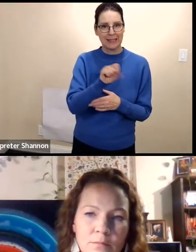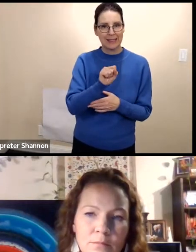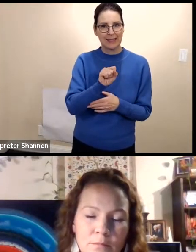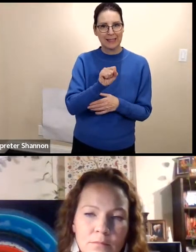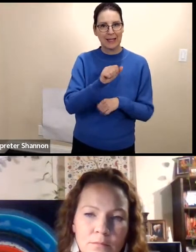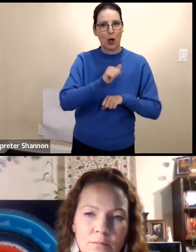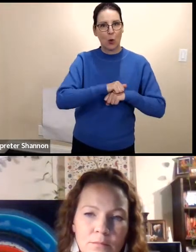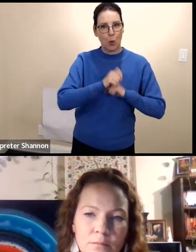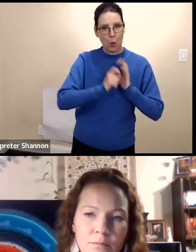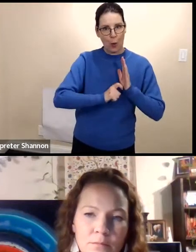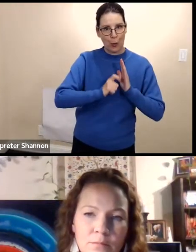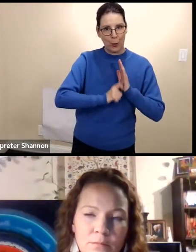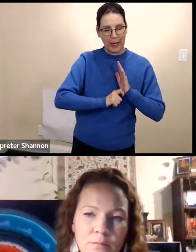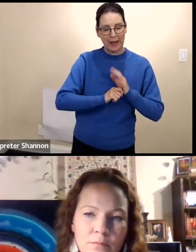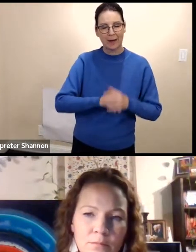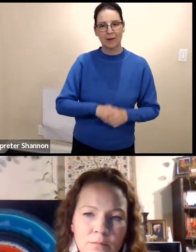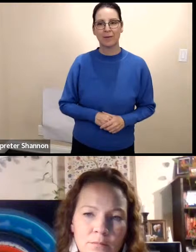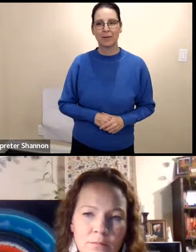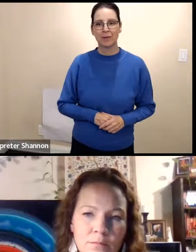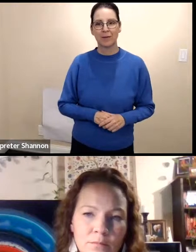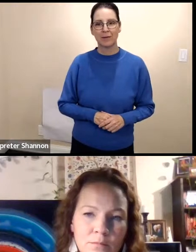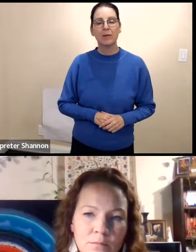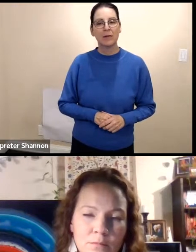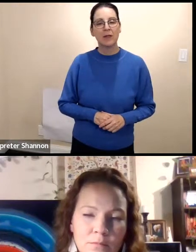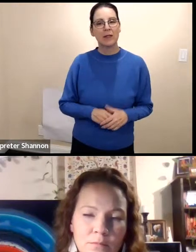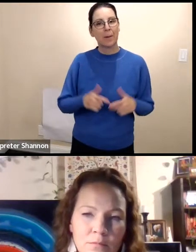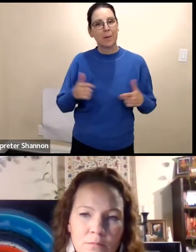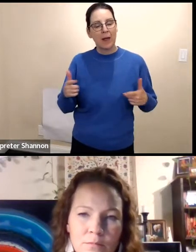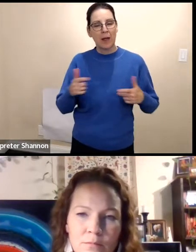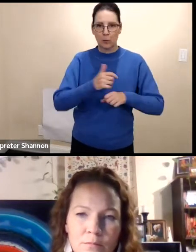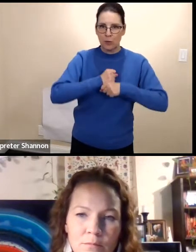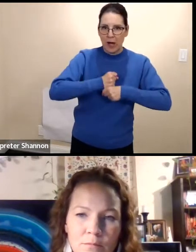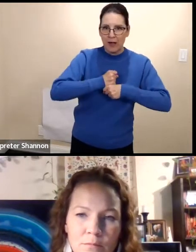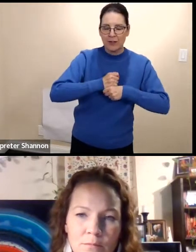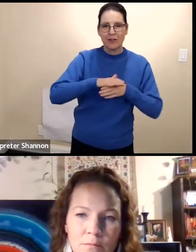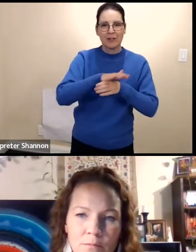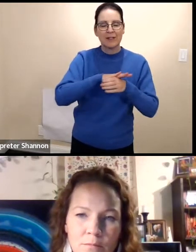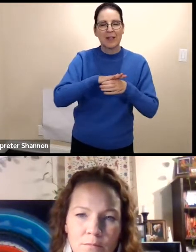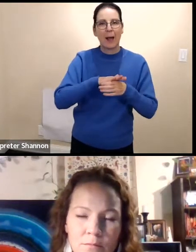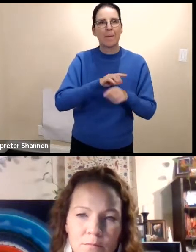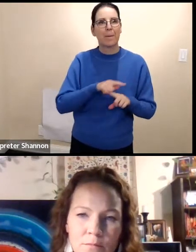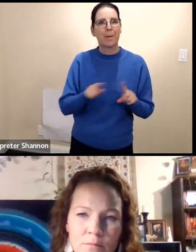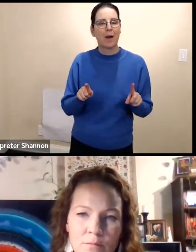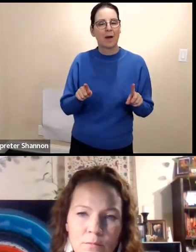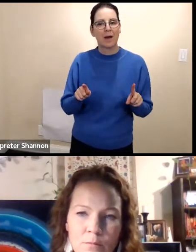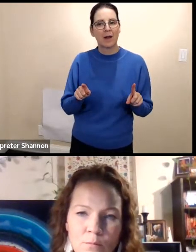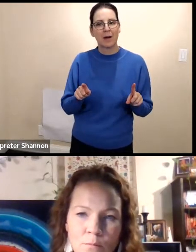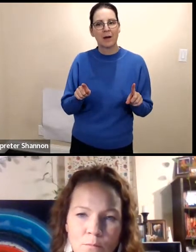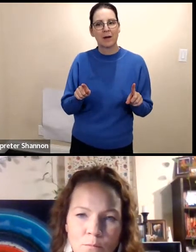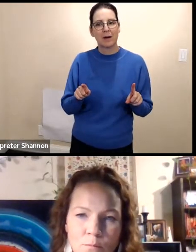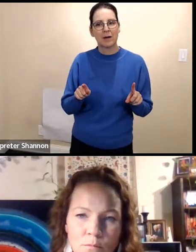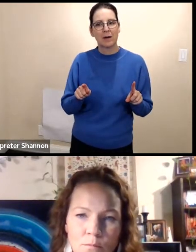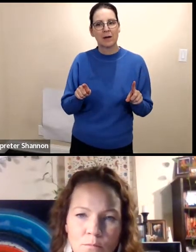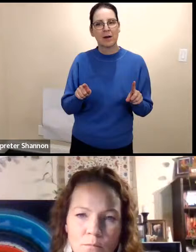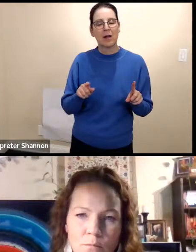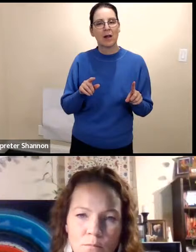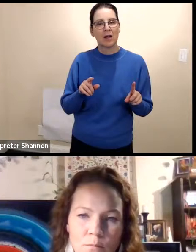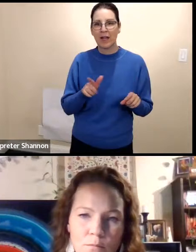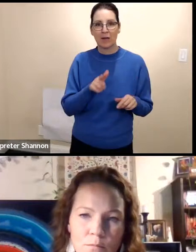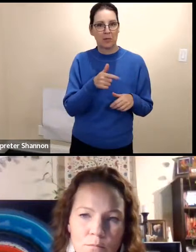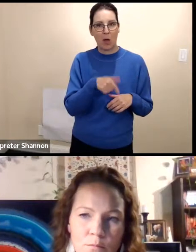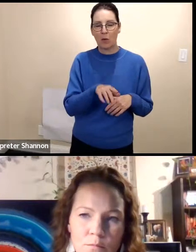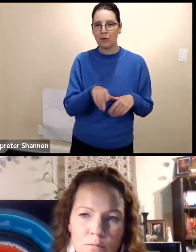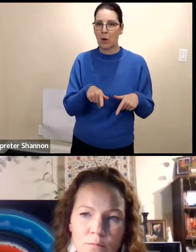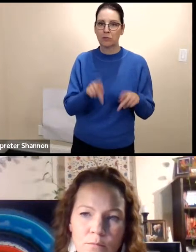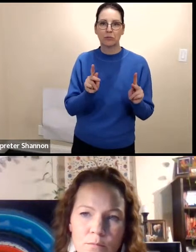a major um production site but to have this this way that's uh for people to be able to